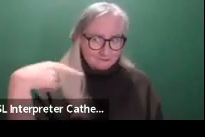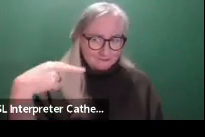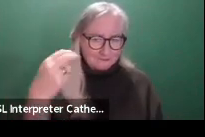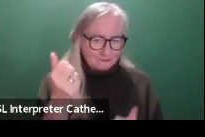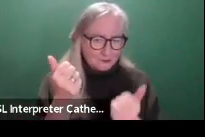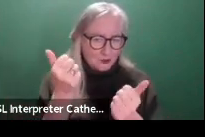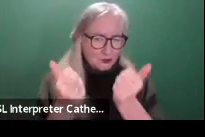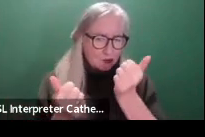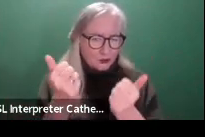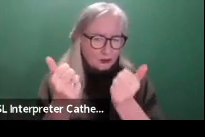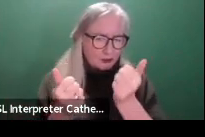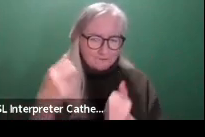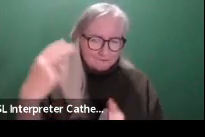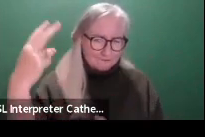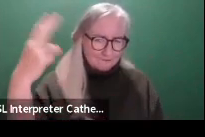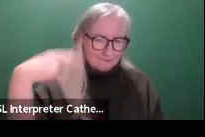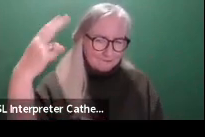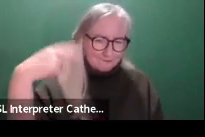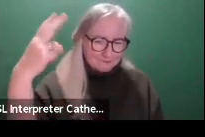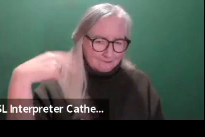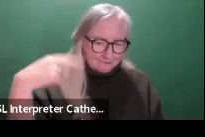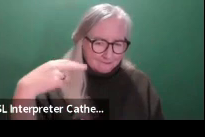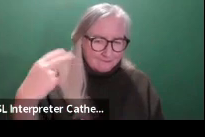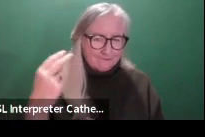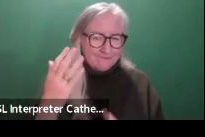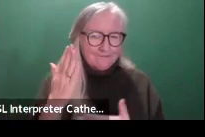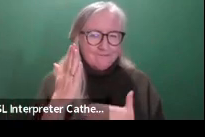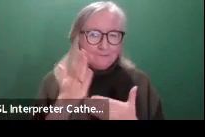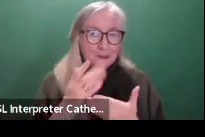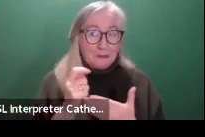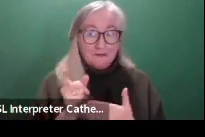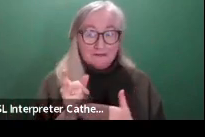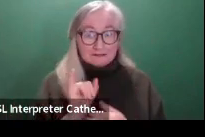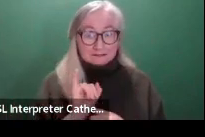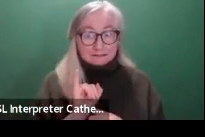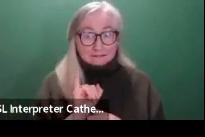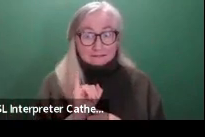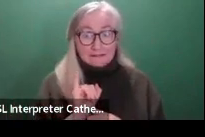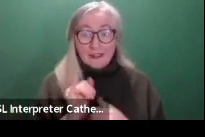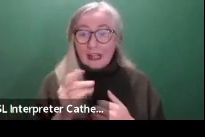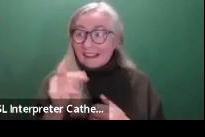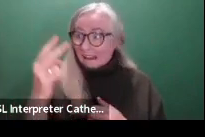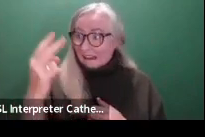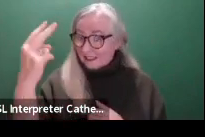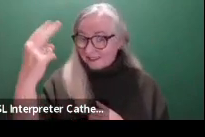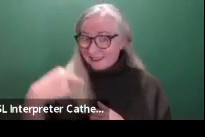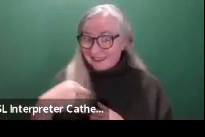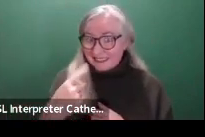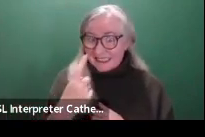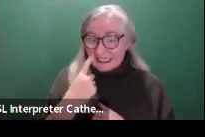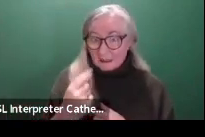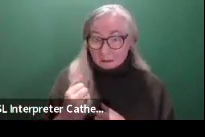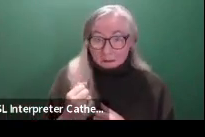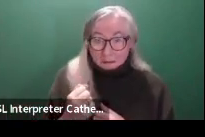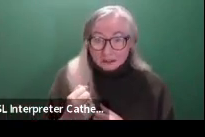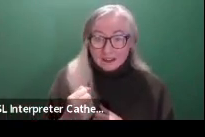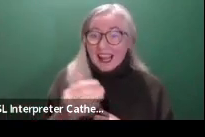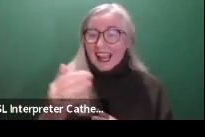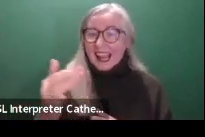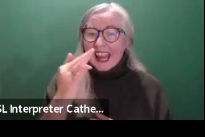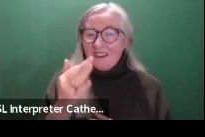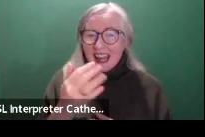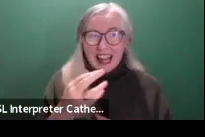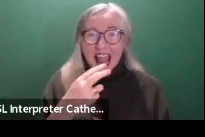you, that they are sometimes appalled by what they see in terms of, if for example, you're having a really visible